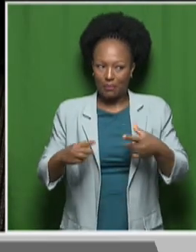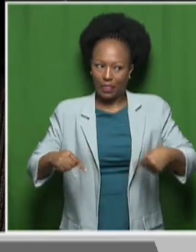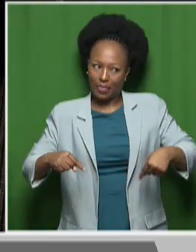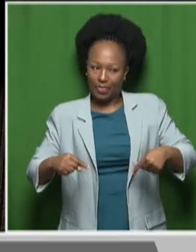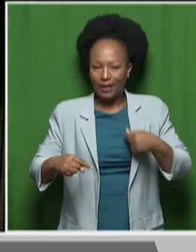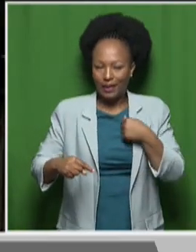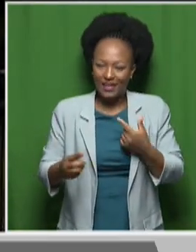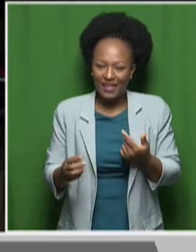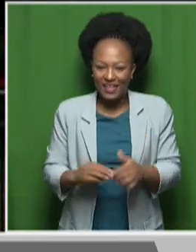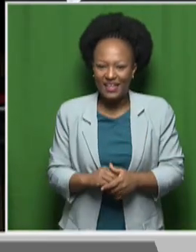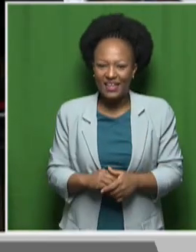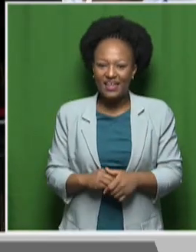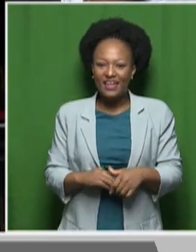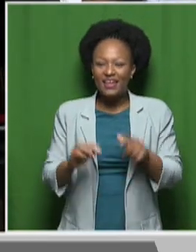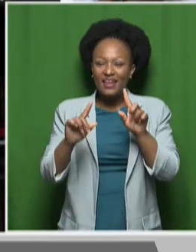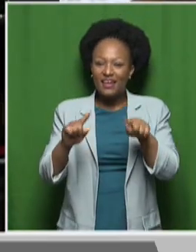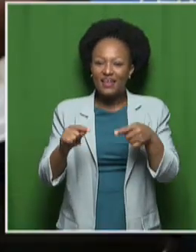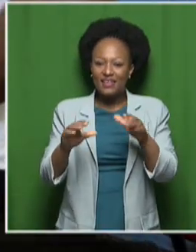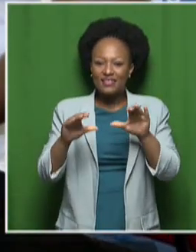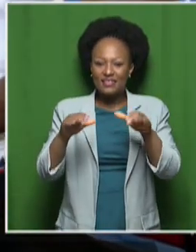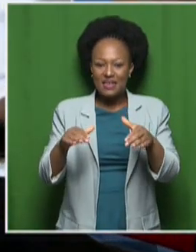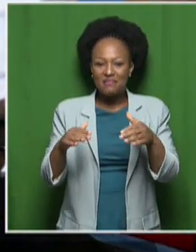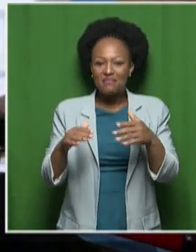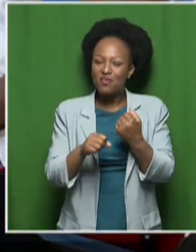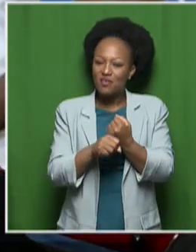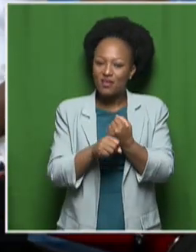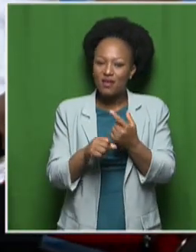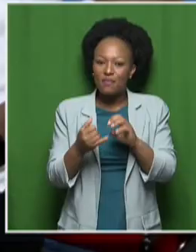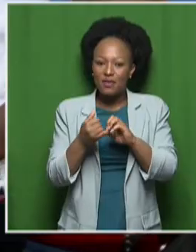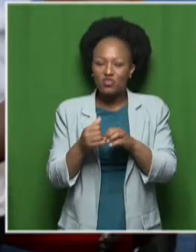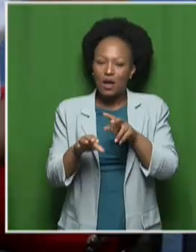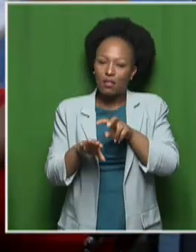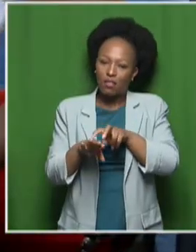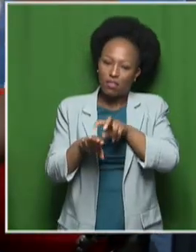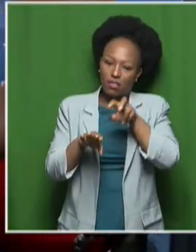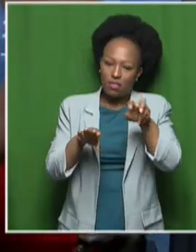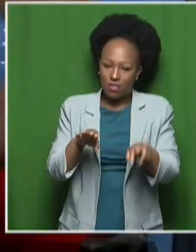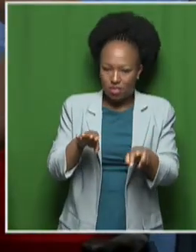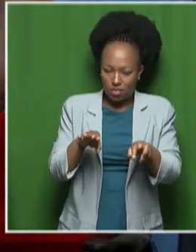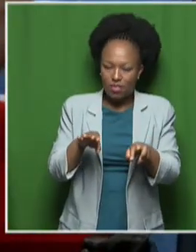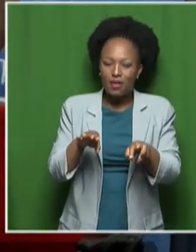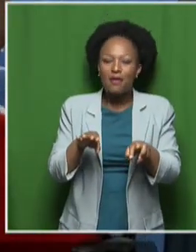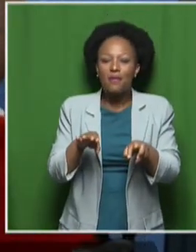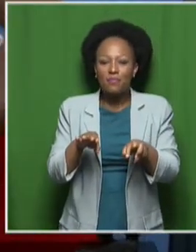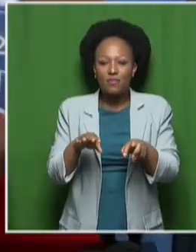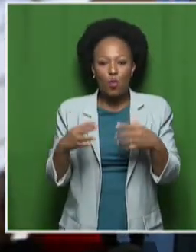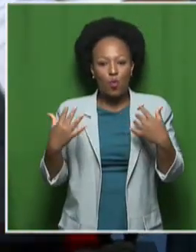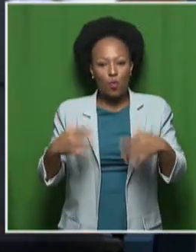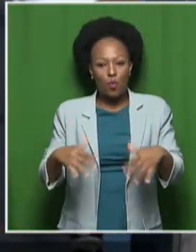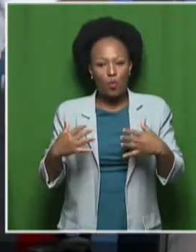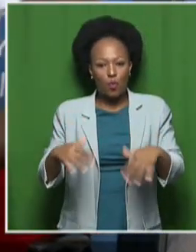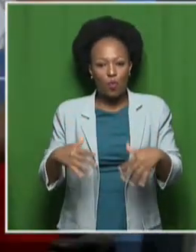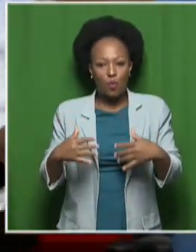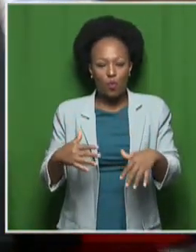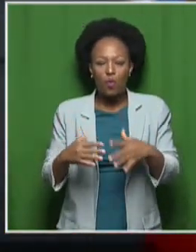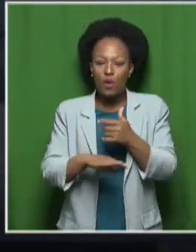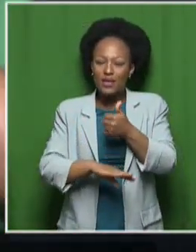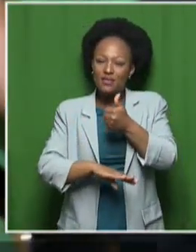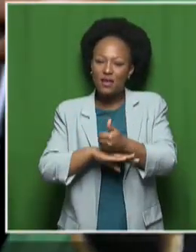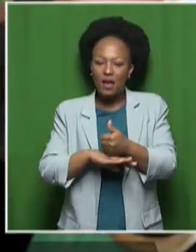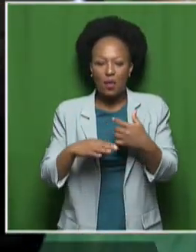know, this is, of course, the team that has worked on this as I try to get out. And, you know, it's a fascinating